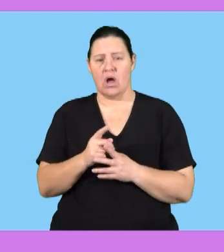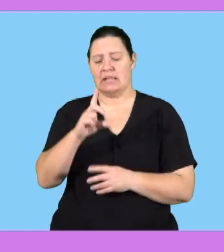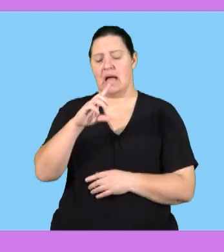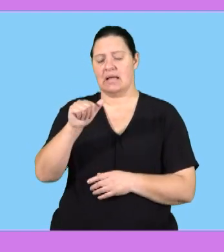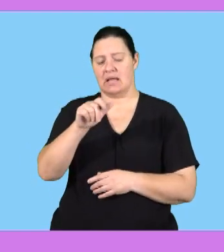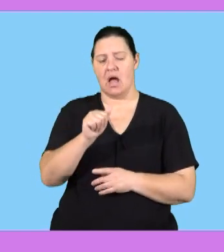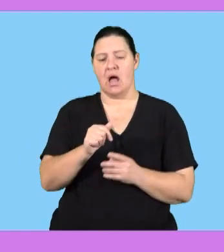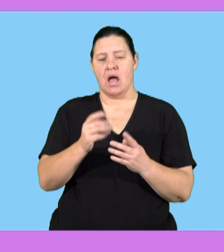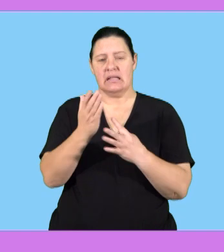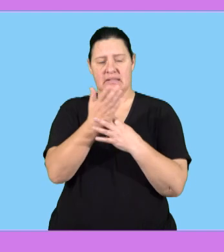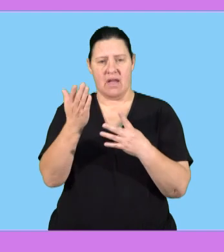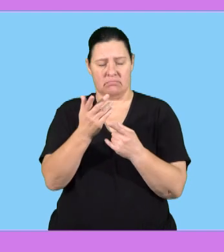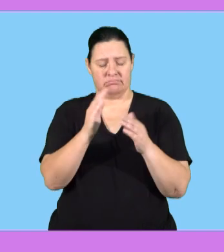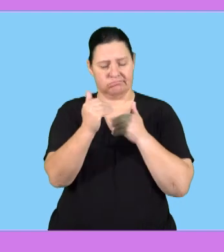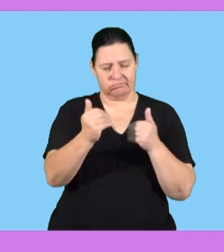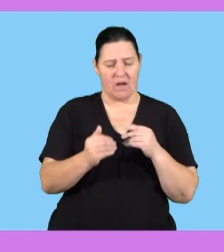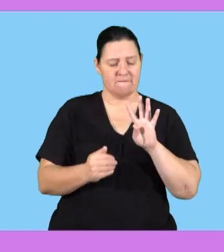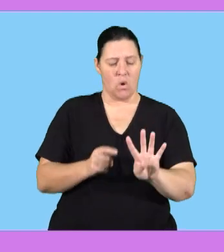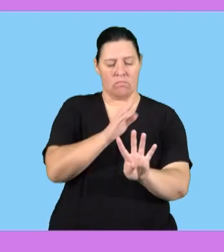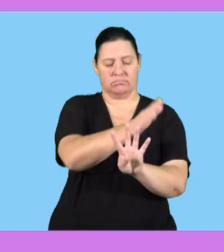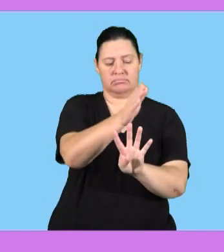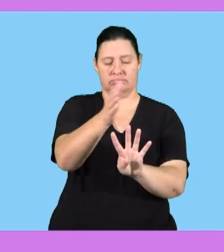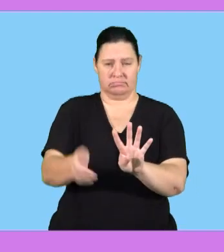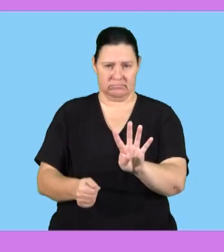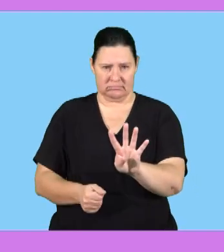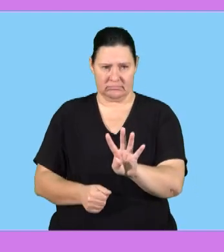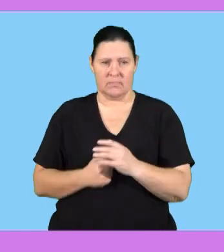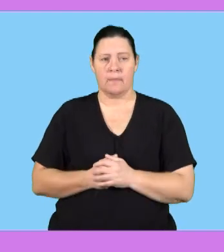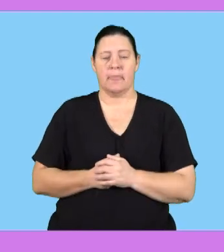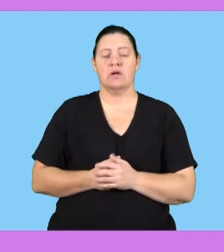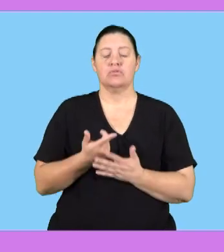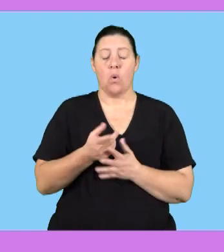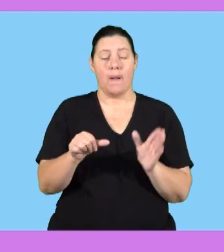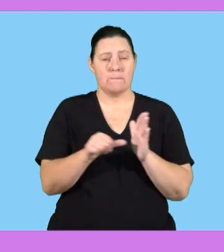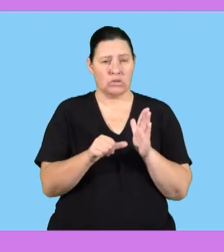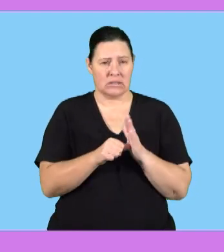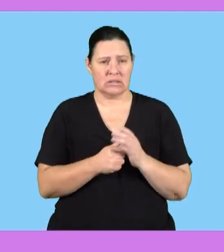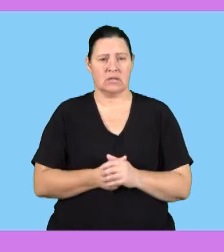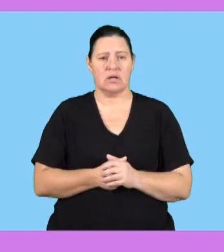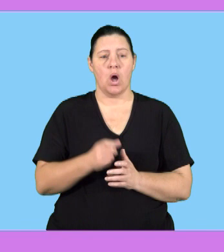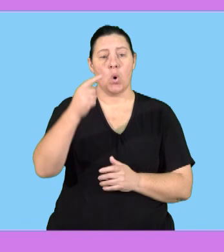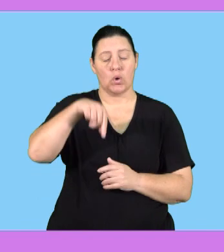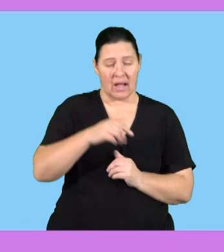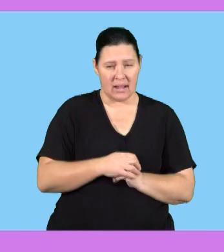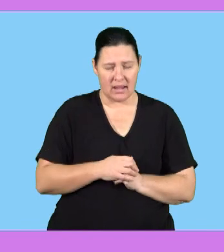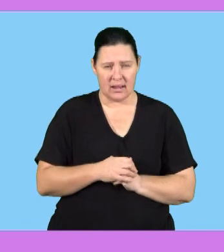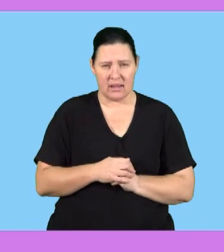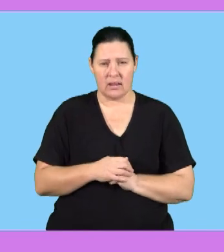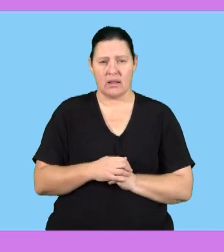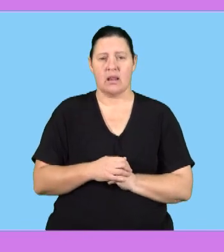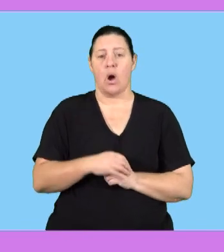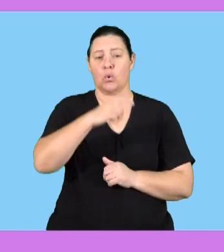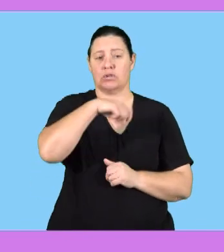set into 4 equal parts. Okay, what else is important when we work with quartiles is that